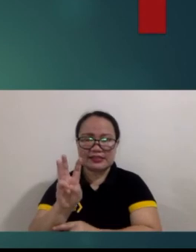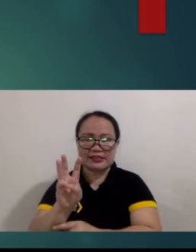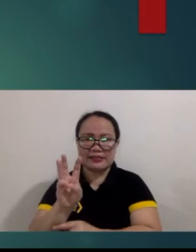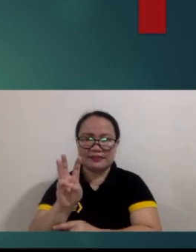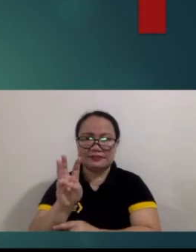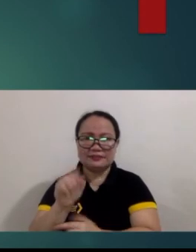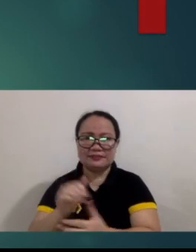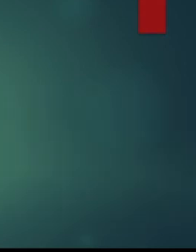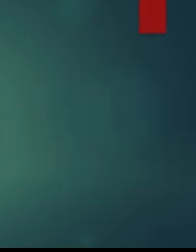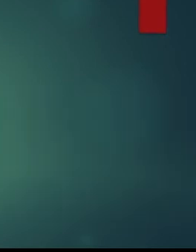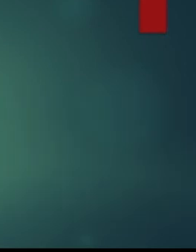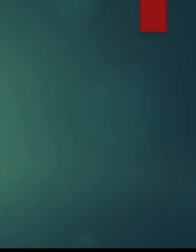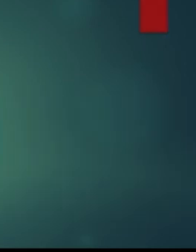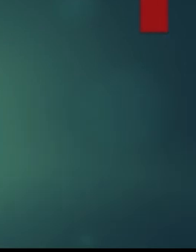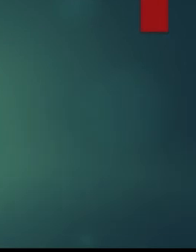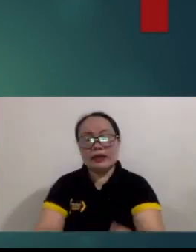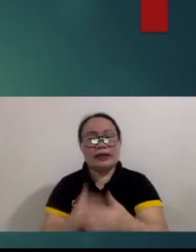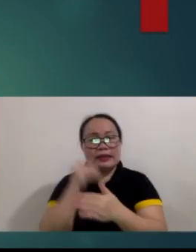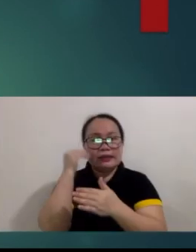256.